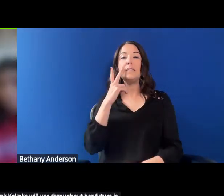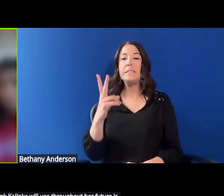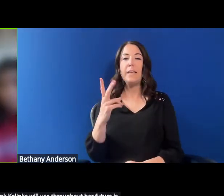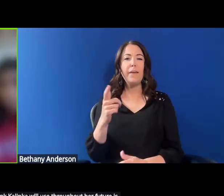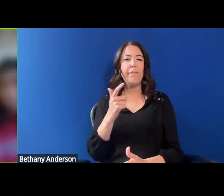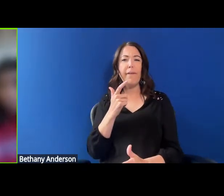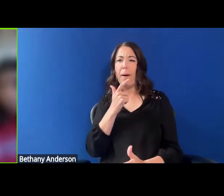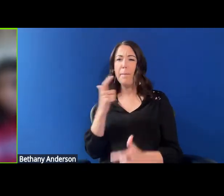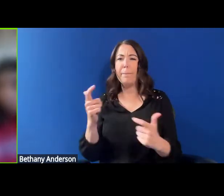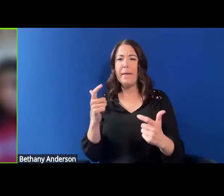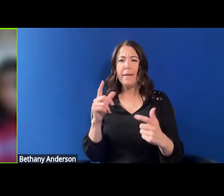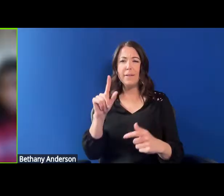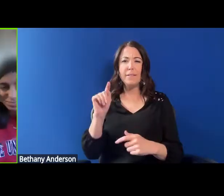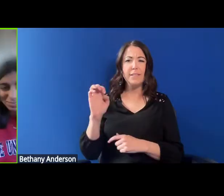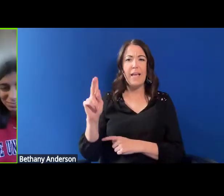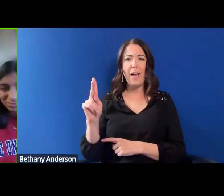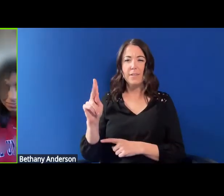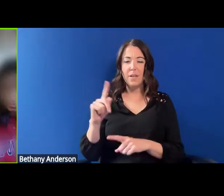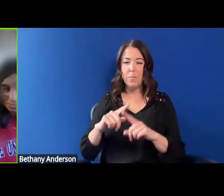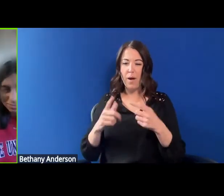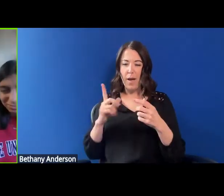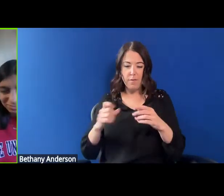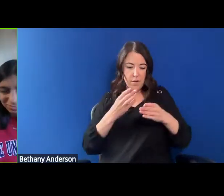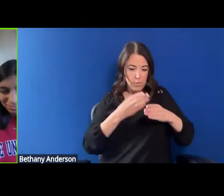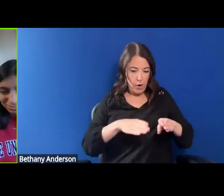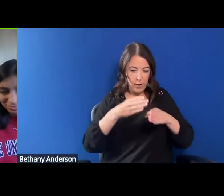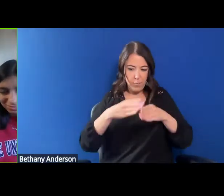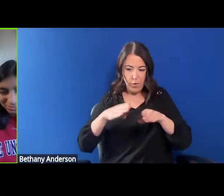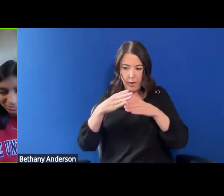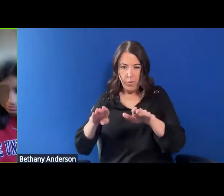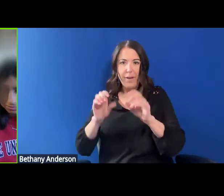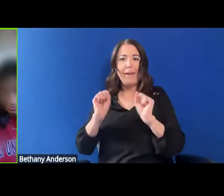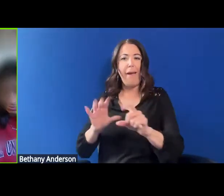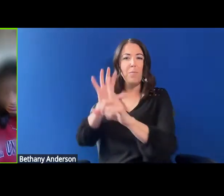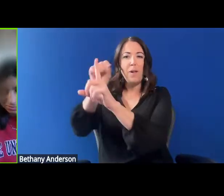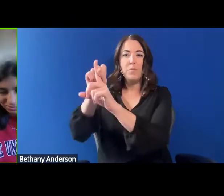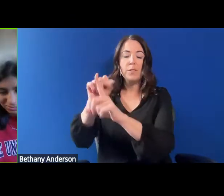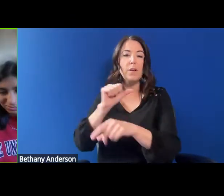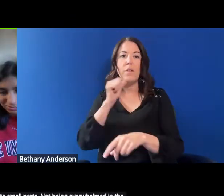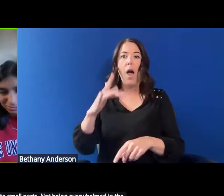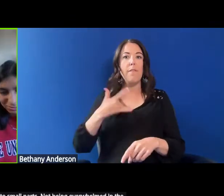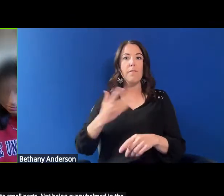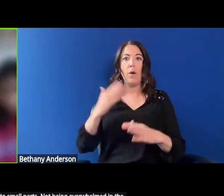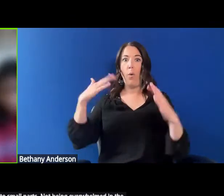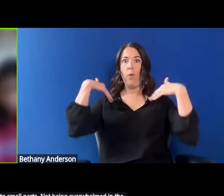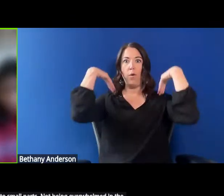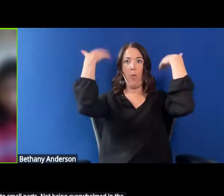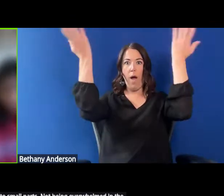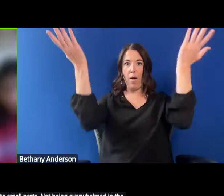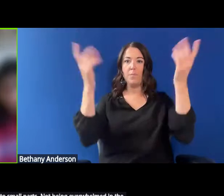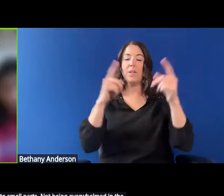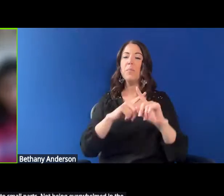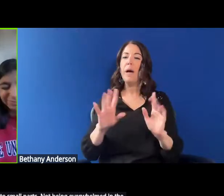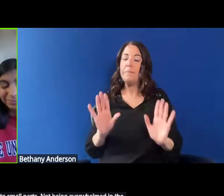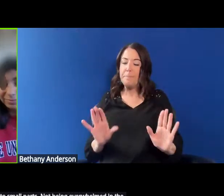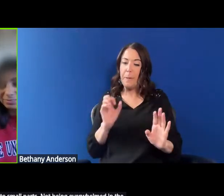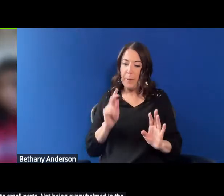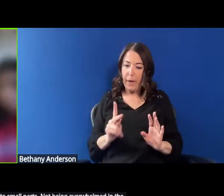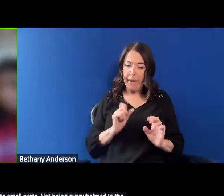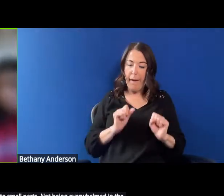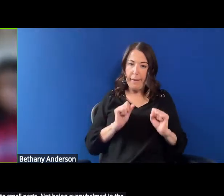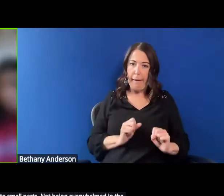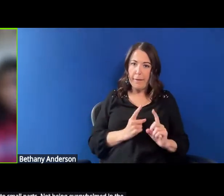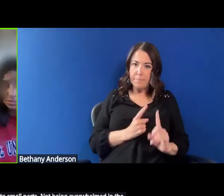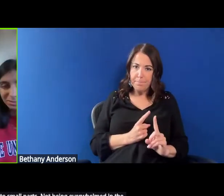and breaking it down into small parts. Not being overwhelmed in the big picture, but being able to break it down into the smaller